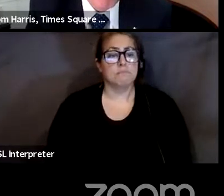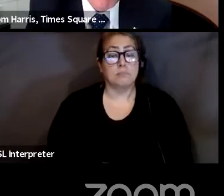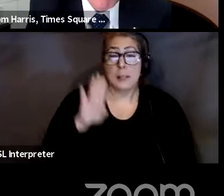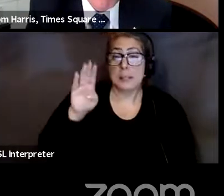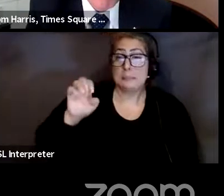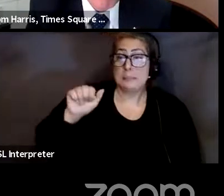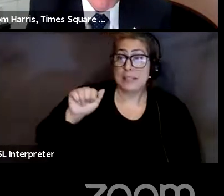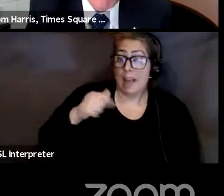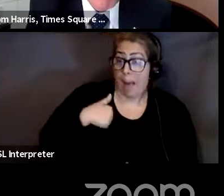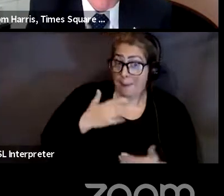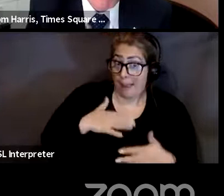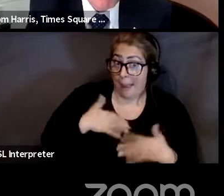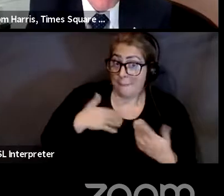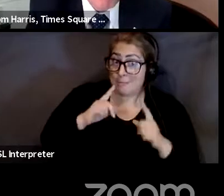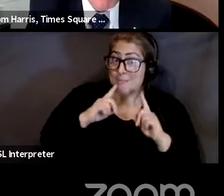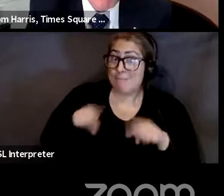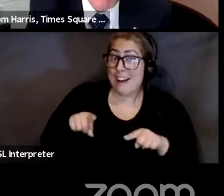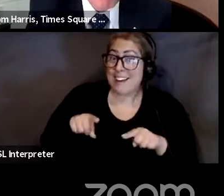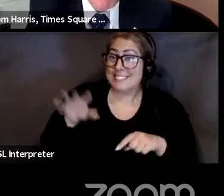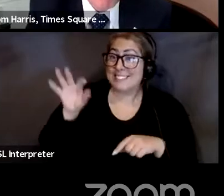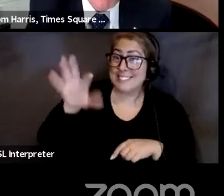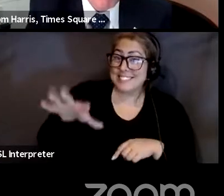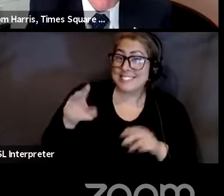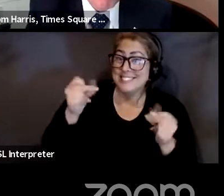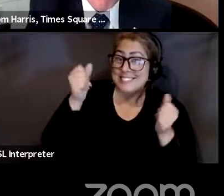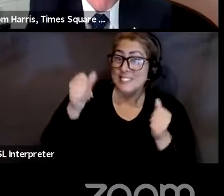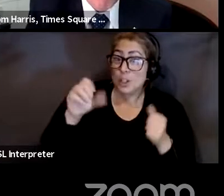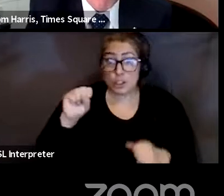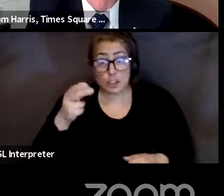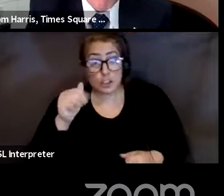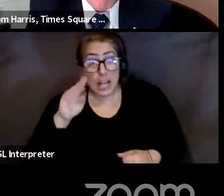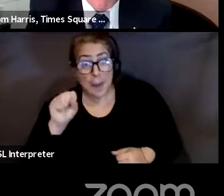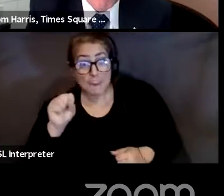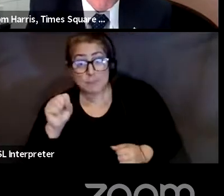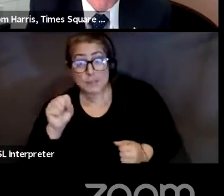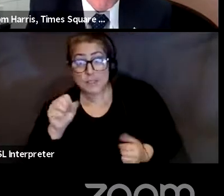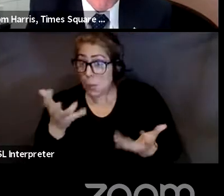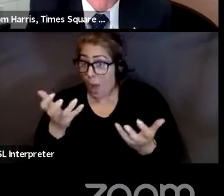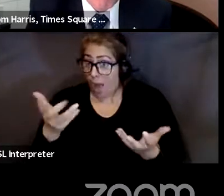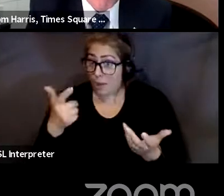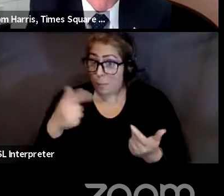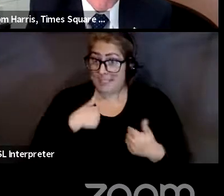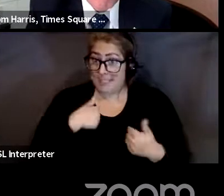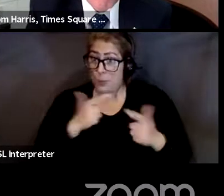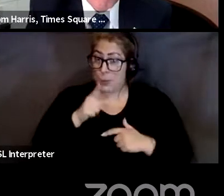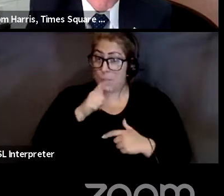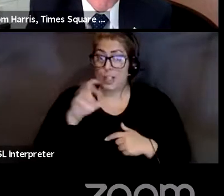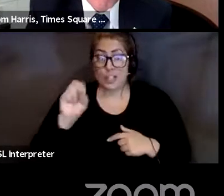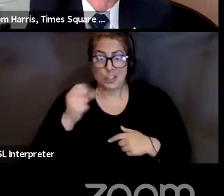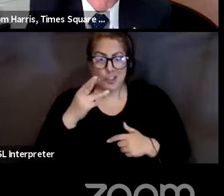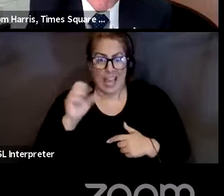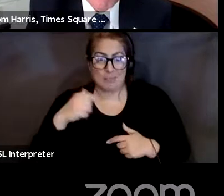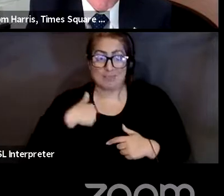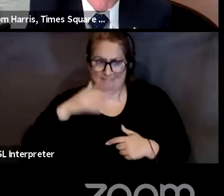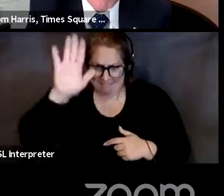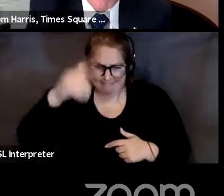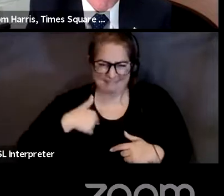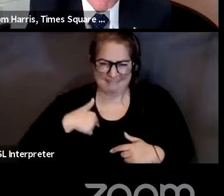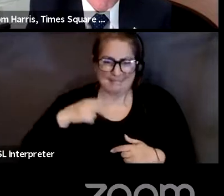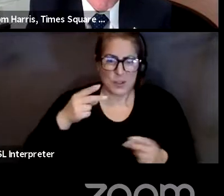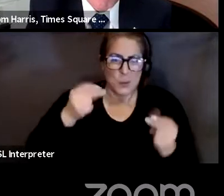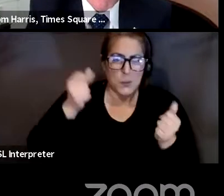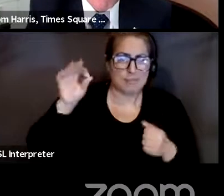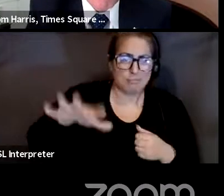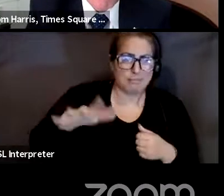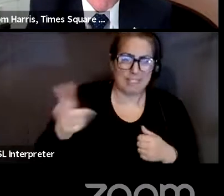I'm happy to kick off. Shams, did you want to go first, or you want me to? Say something real quick, and then I'll